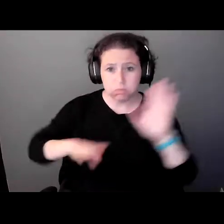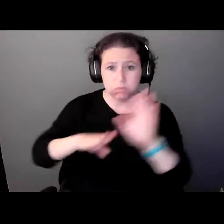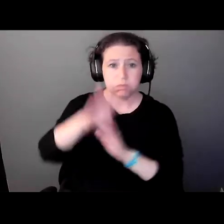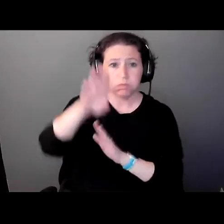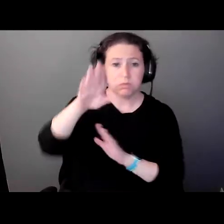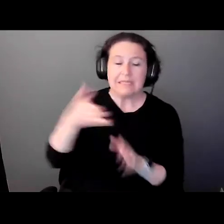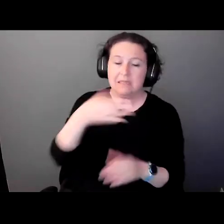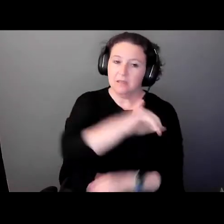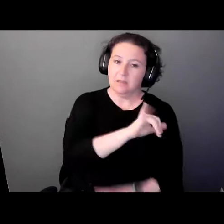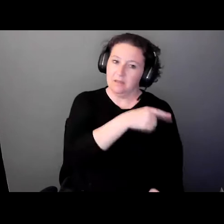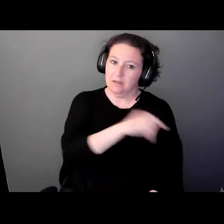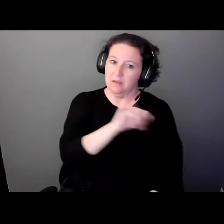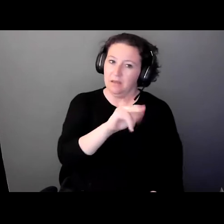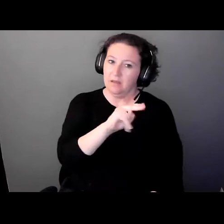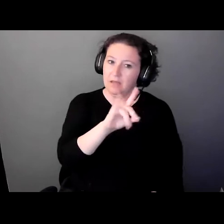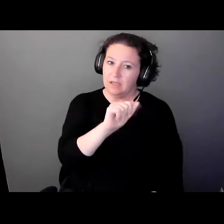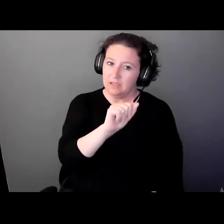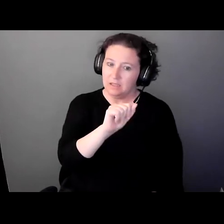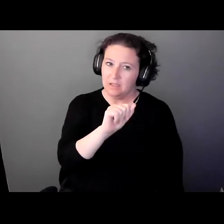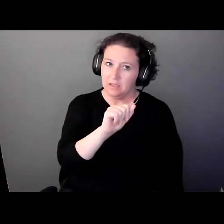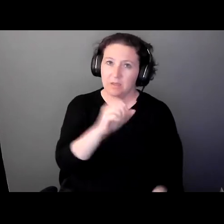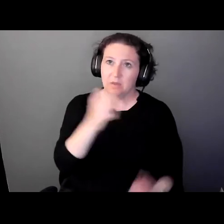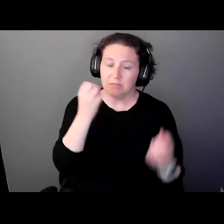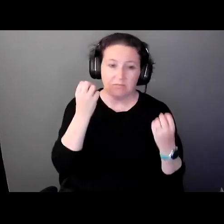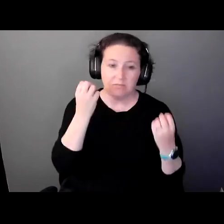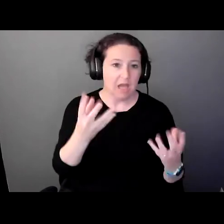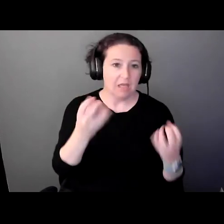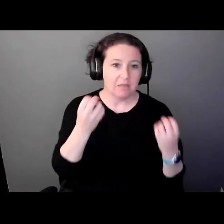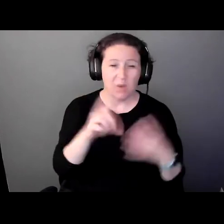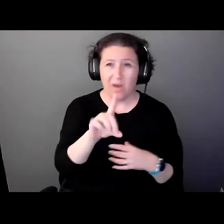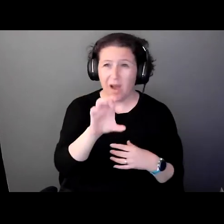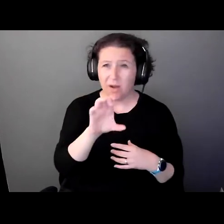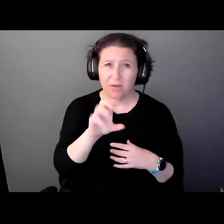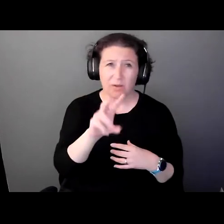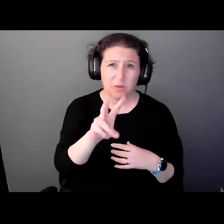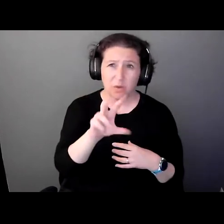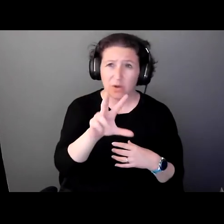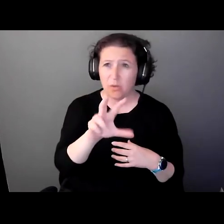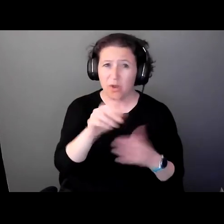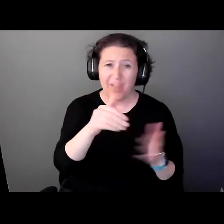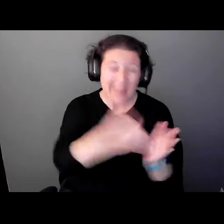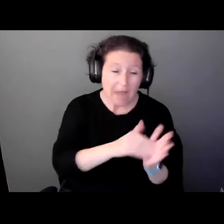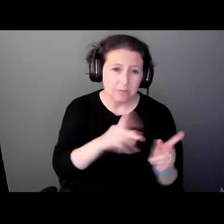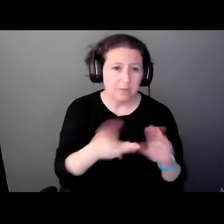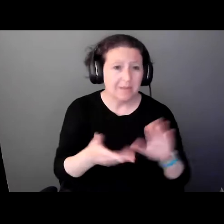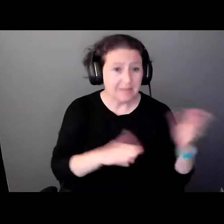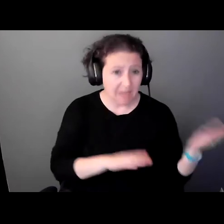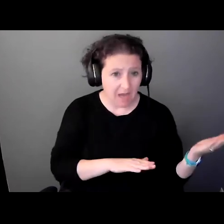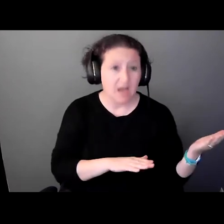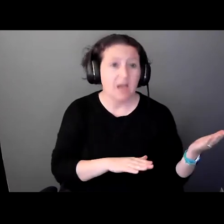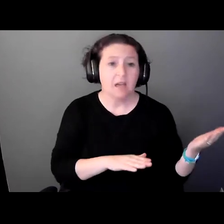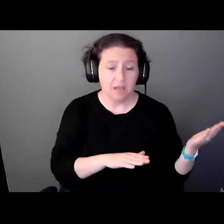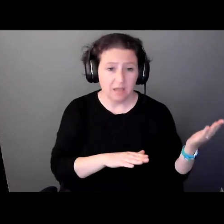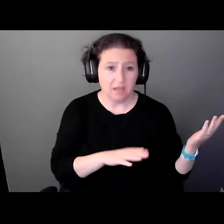there with tens and actually hundreds of thousands of deaths, hospitalizations, and collapse of the